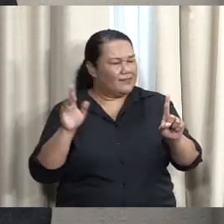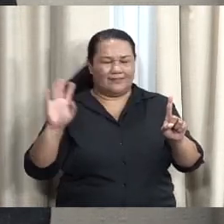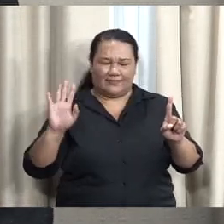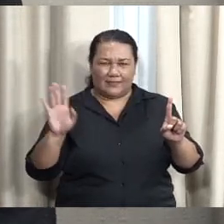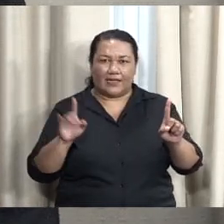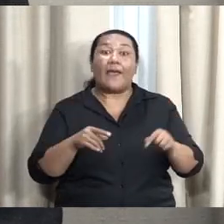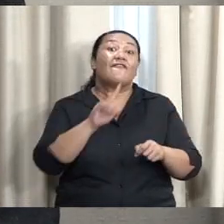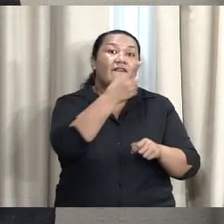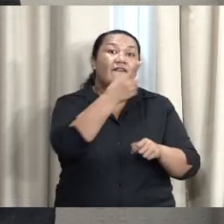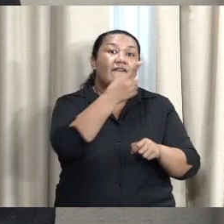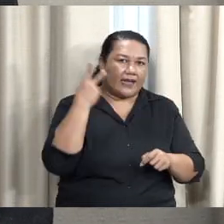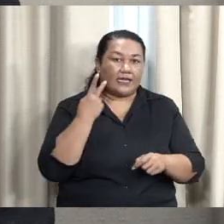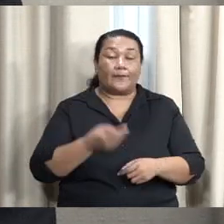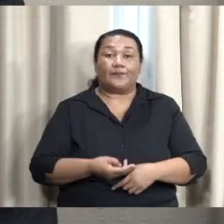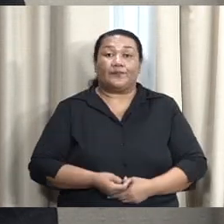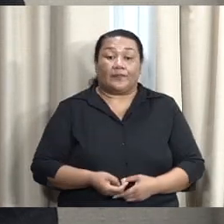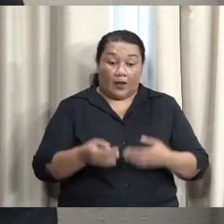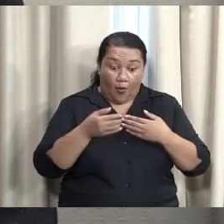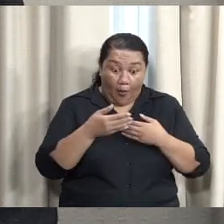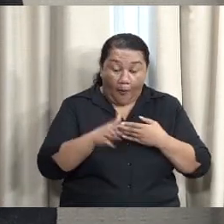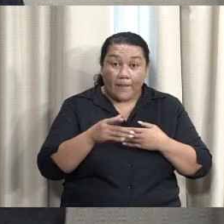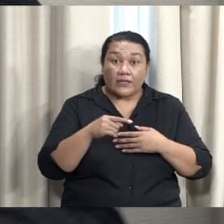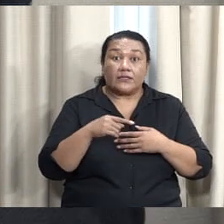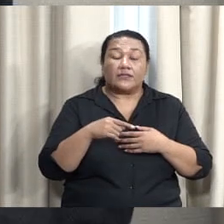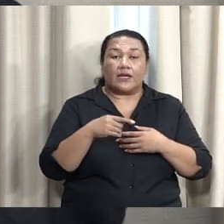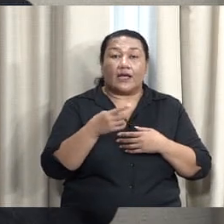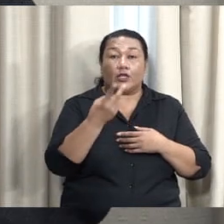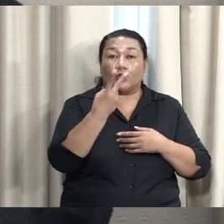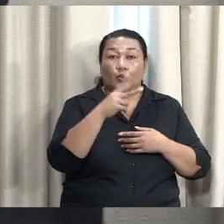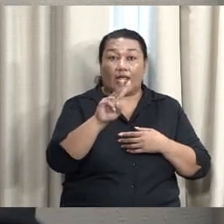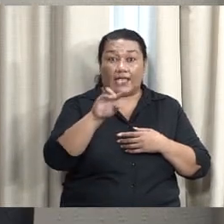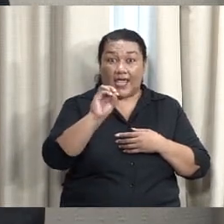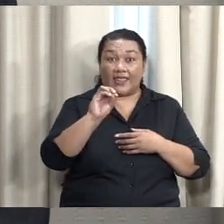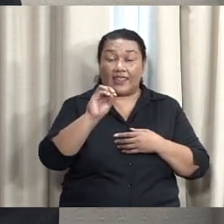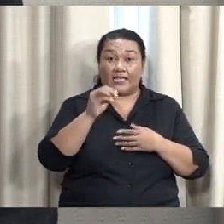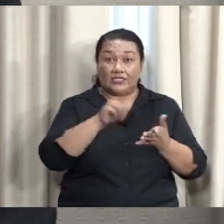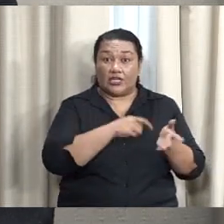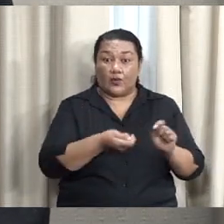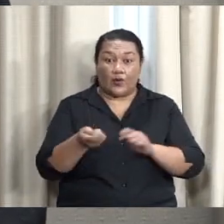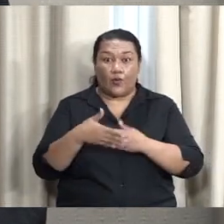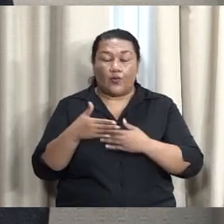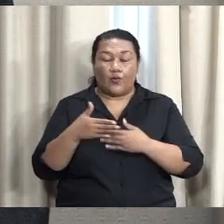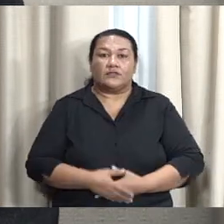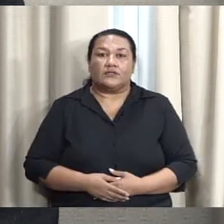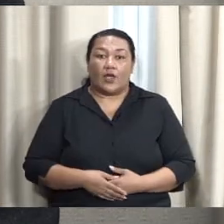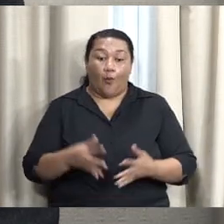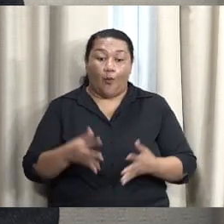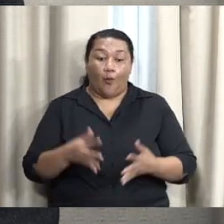on Friday, 20th January. The Ministry of Finance will start making the payments from